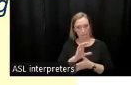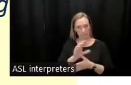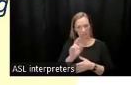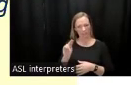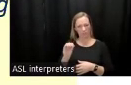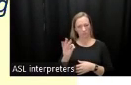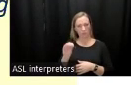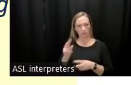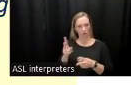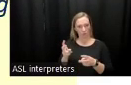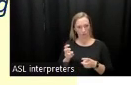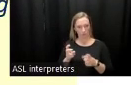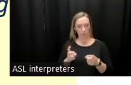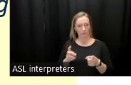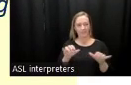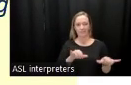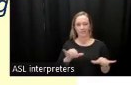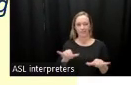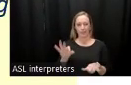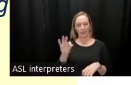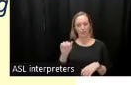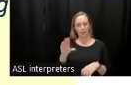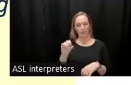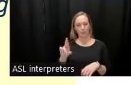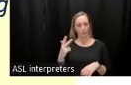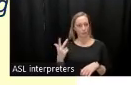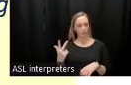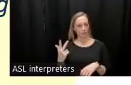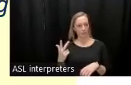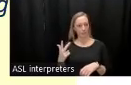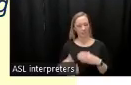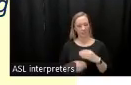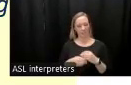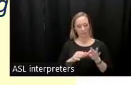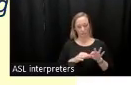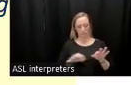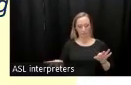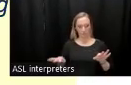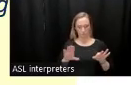saw before under factor 3, with the additional language here about